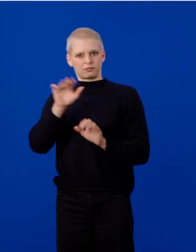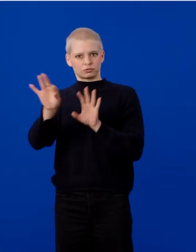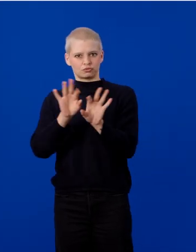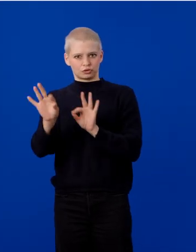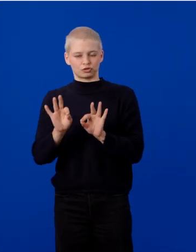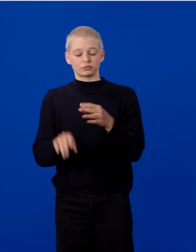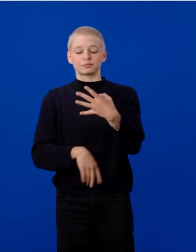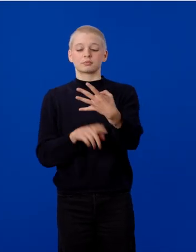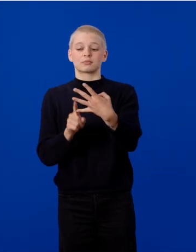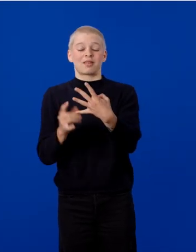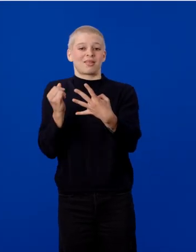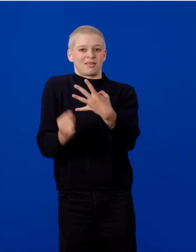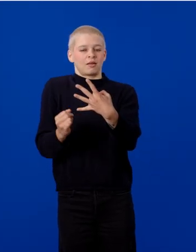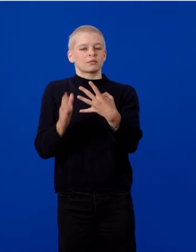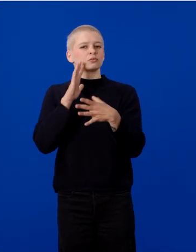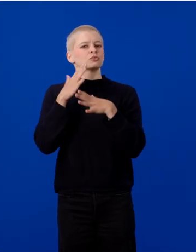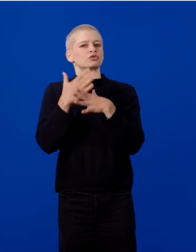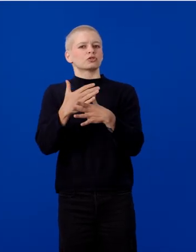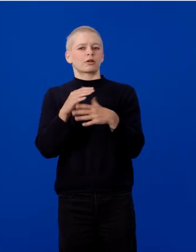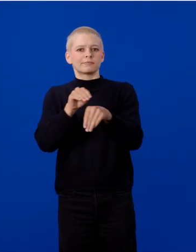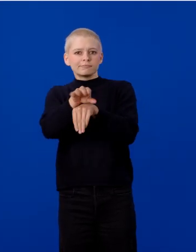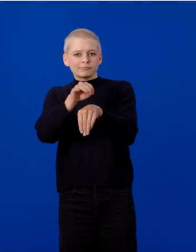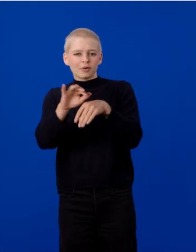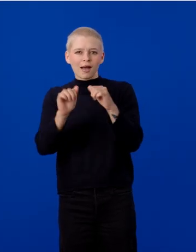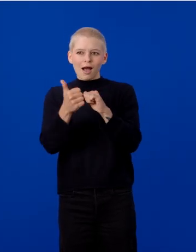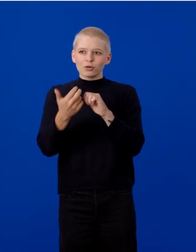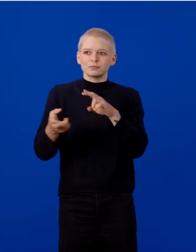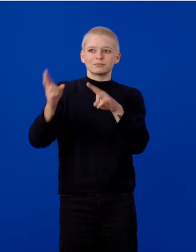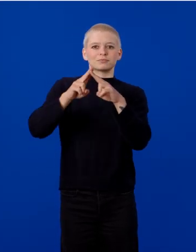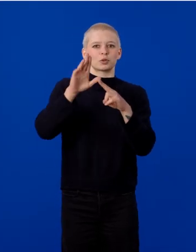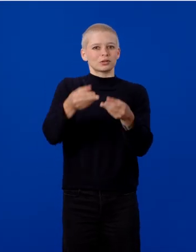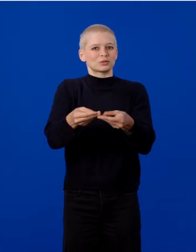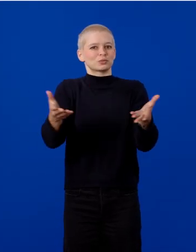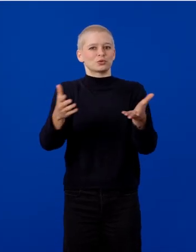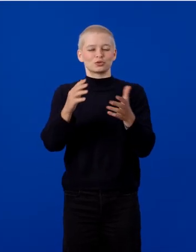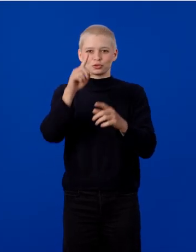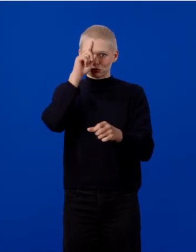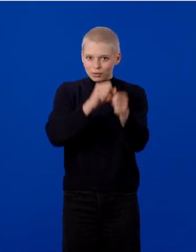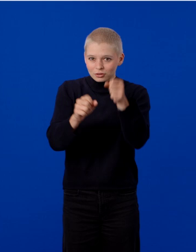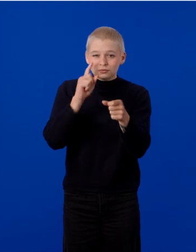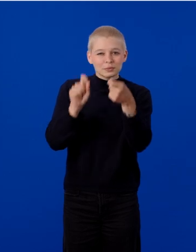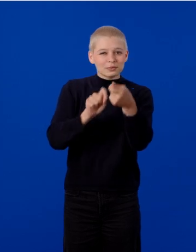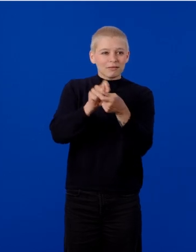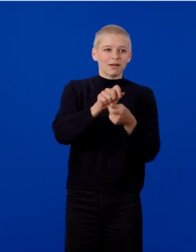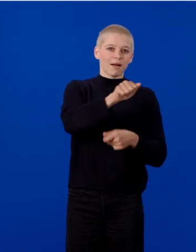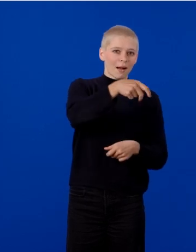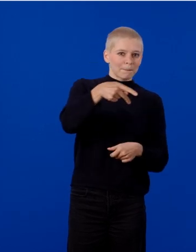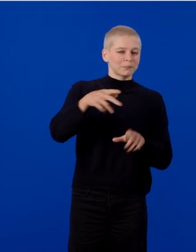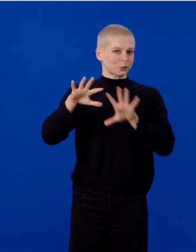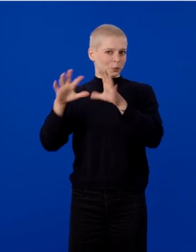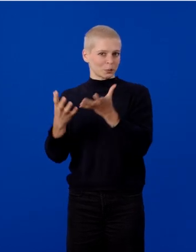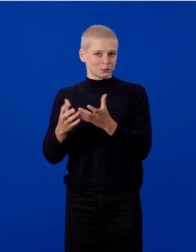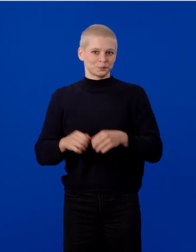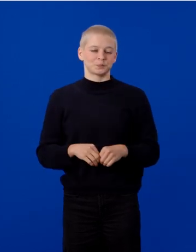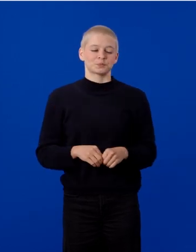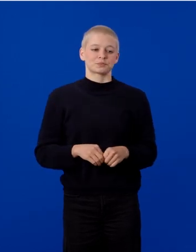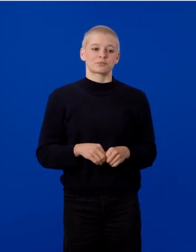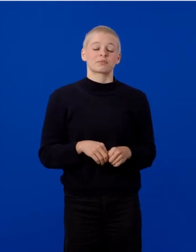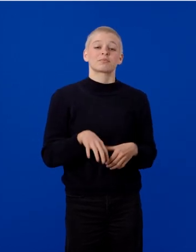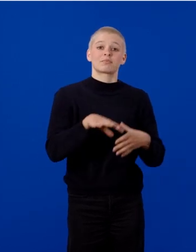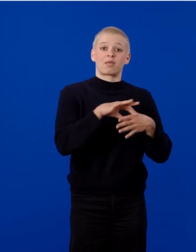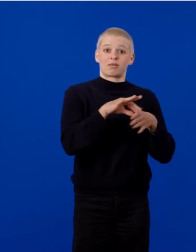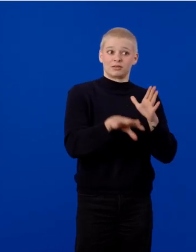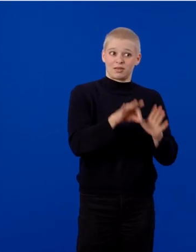we'll share tips on how to optimize your distribution strategy for an individual app or world. Content discovery within the